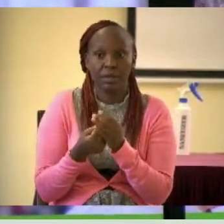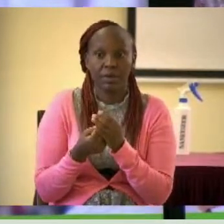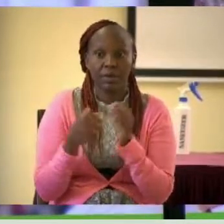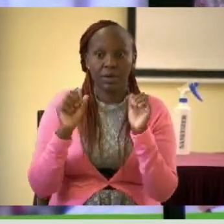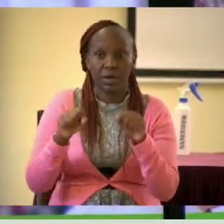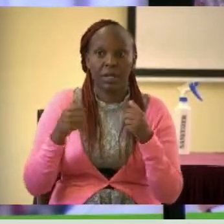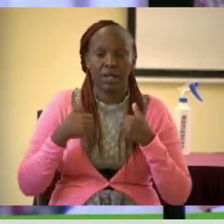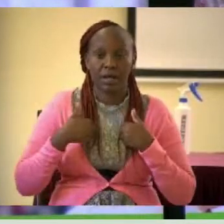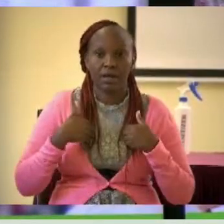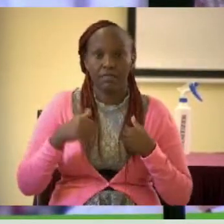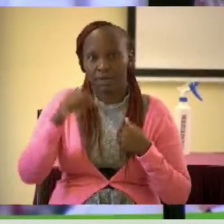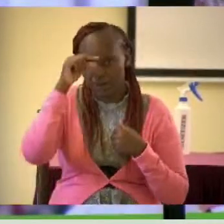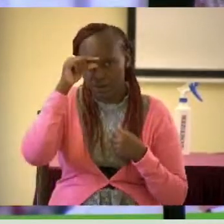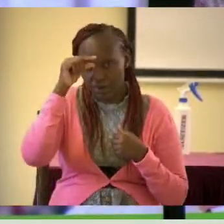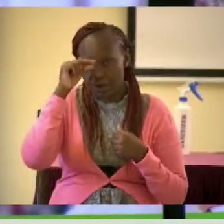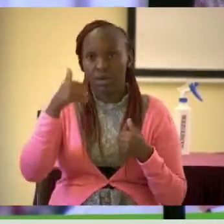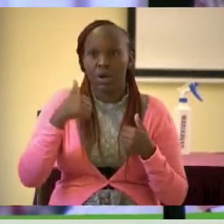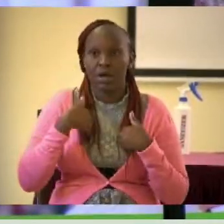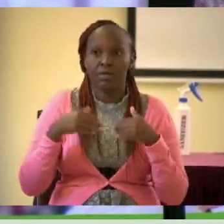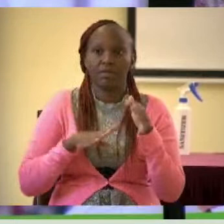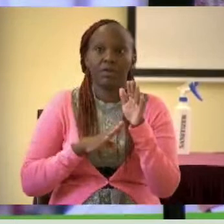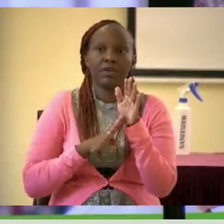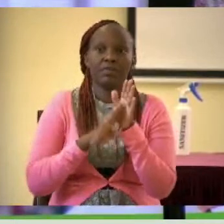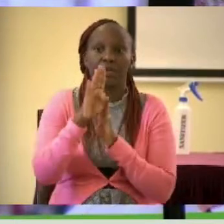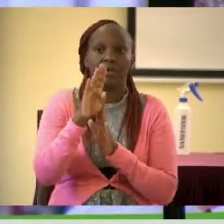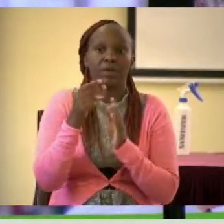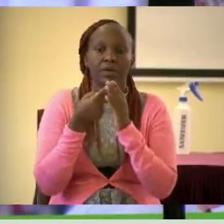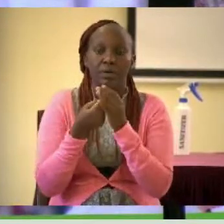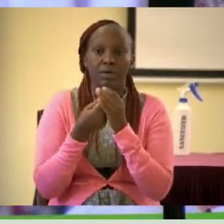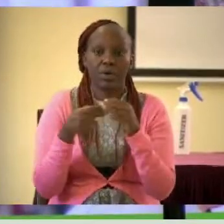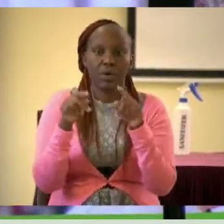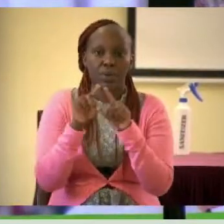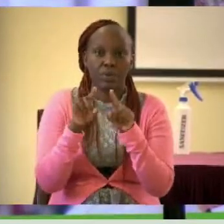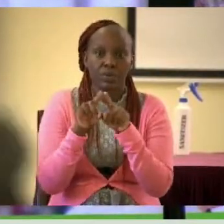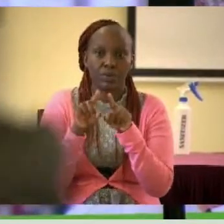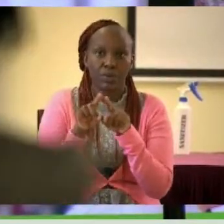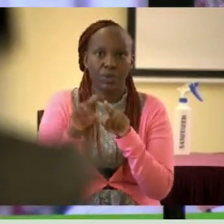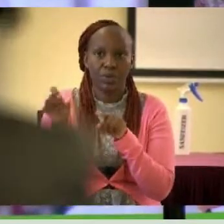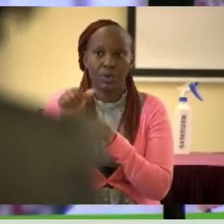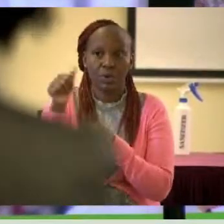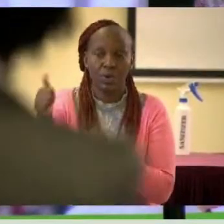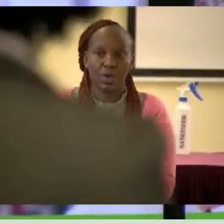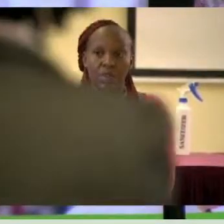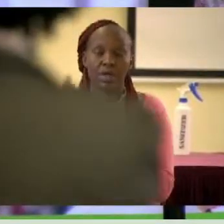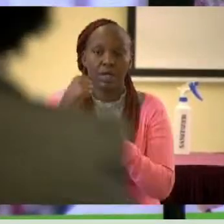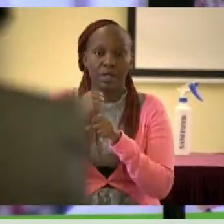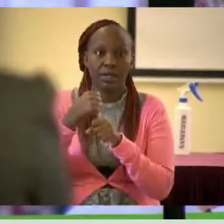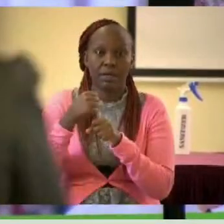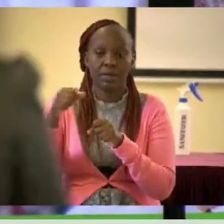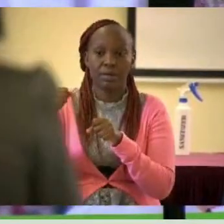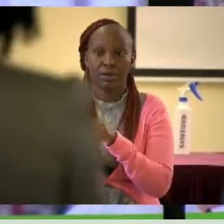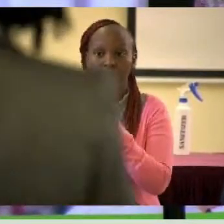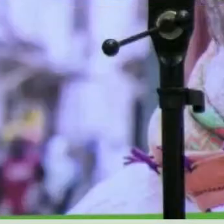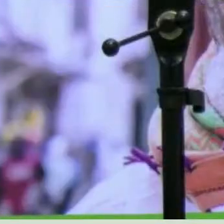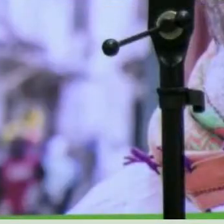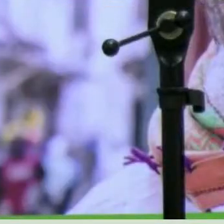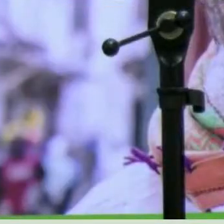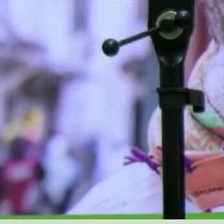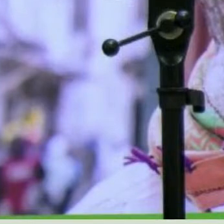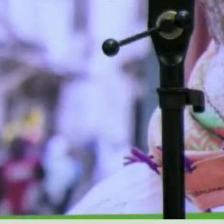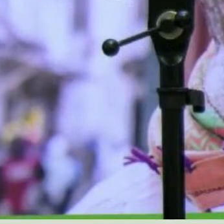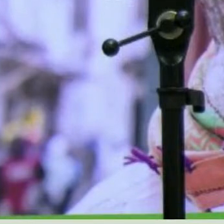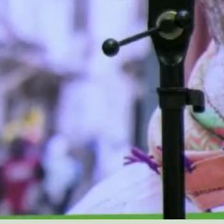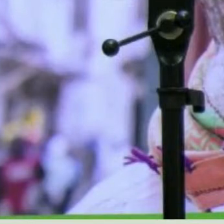our government, we have our development partners, as well as other duty providers, for example, the